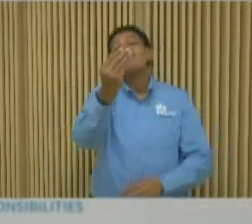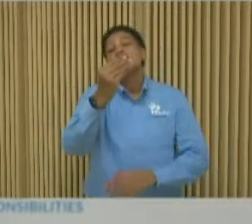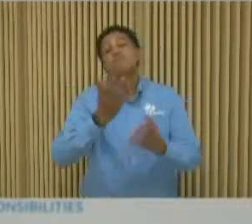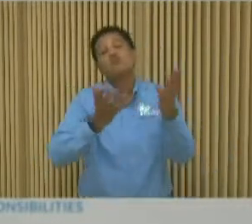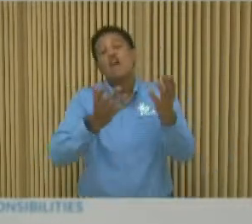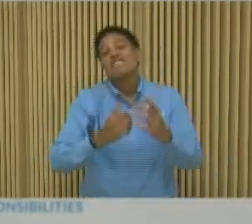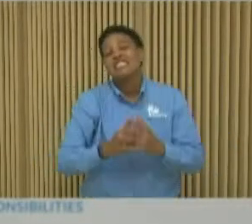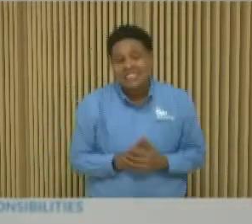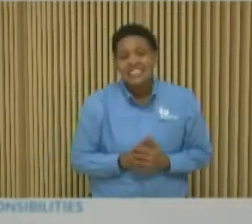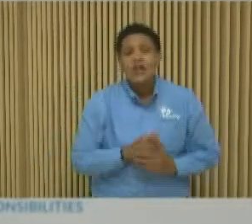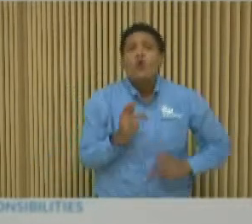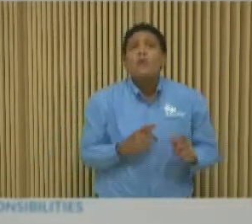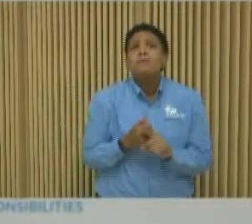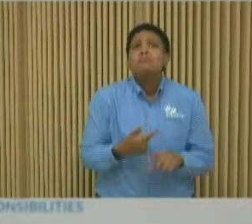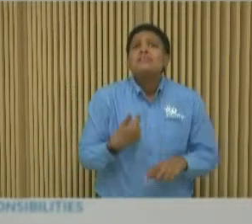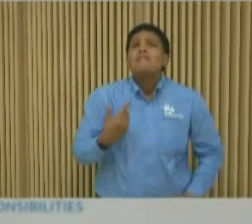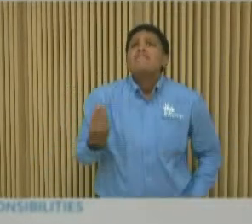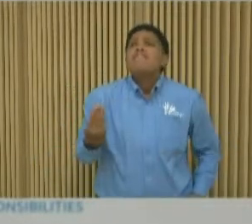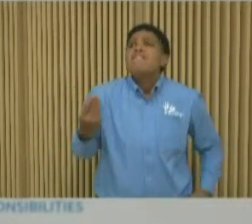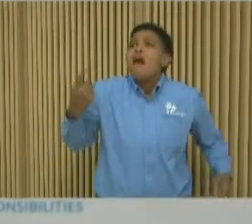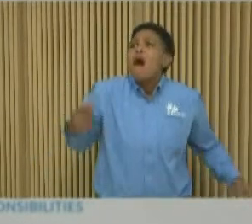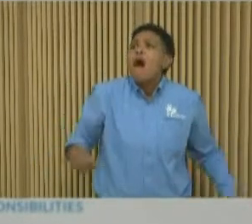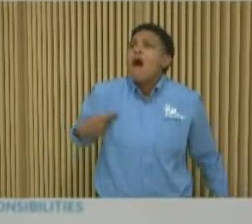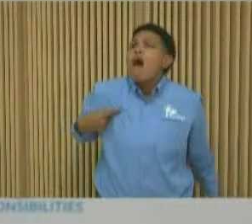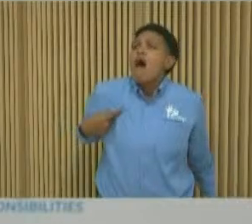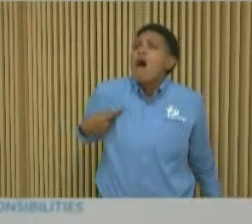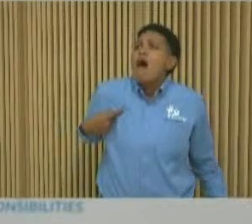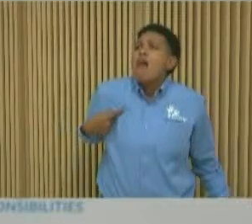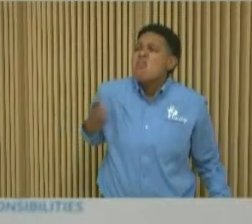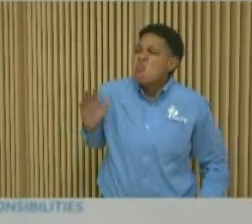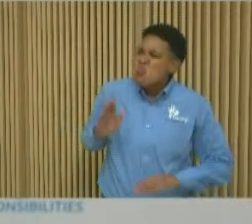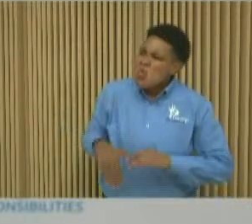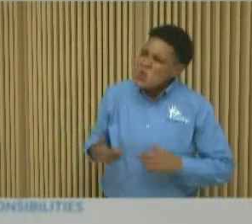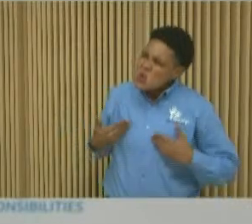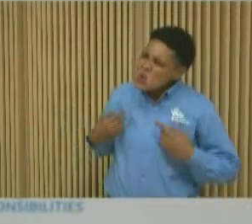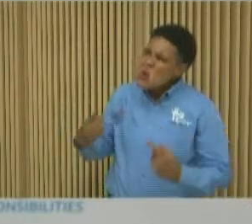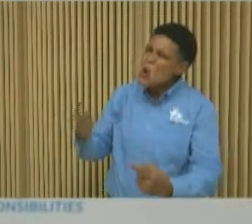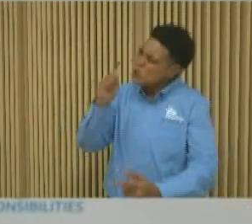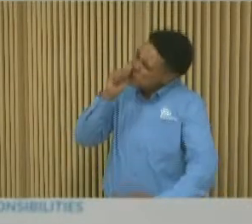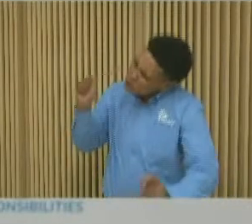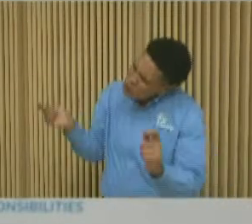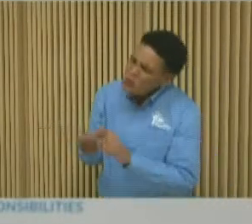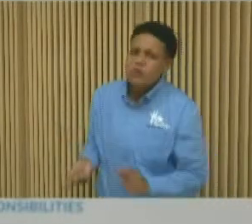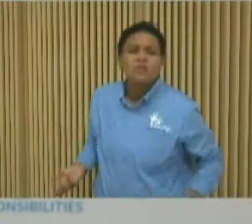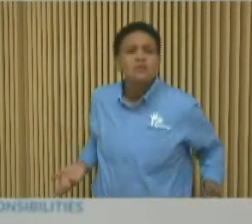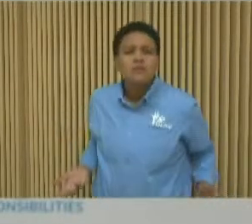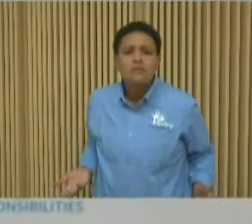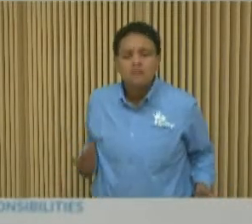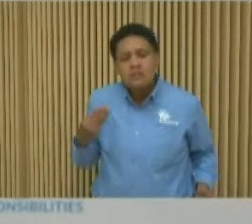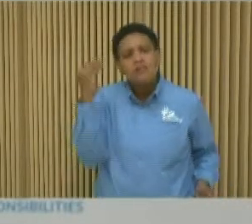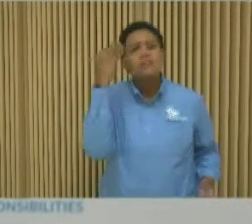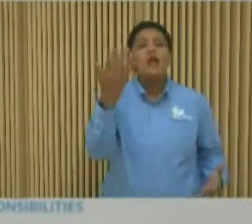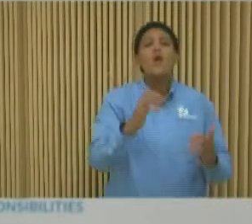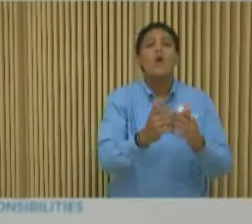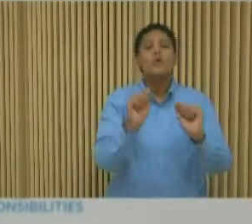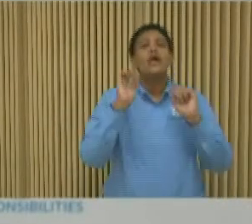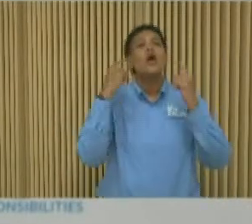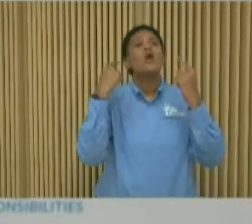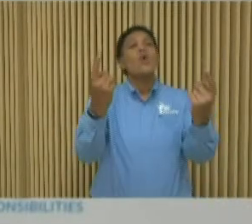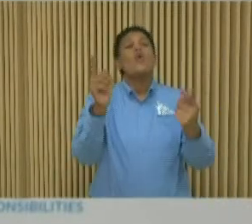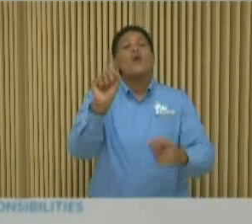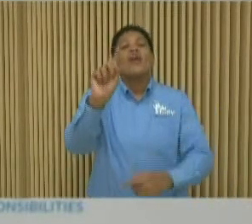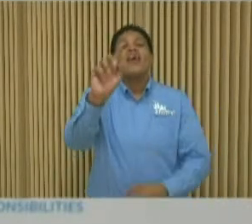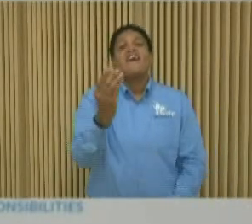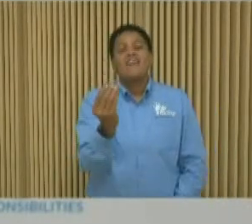So persons who are victims, rather than retaliate, we'll tell you more how you can go to the victim